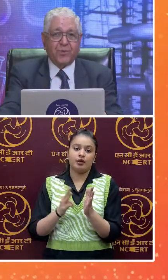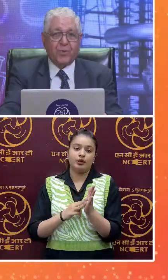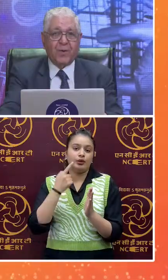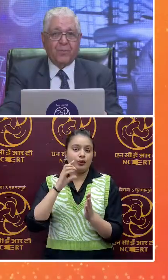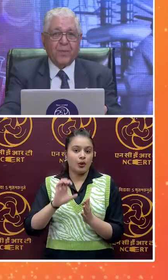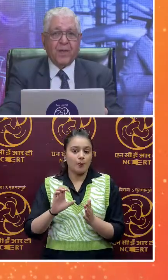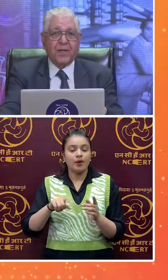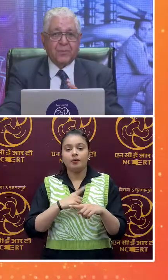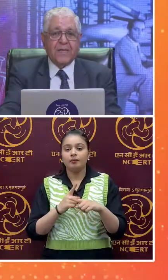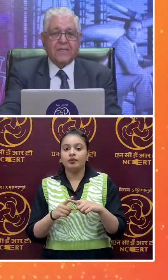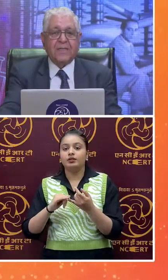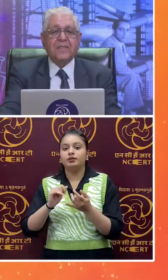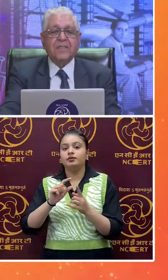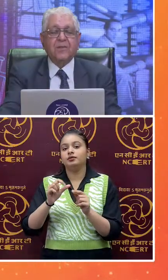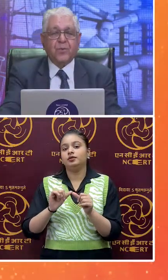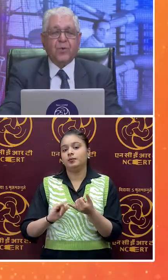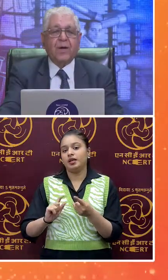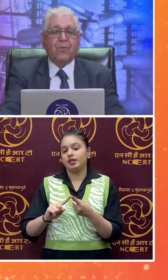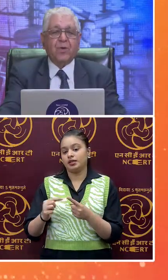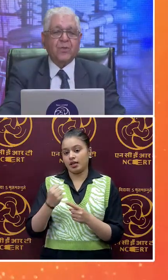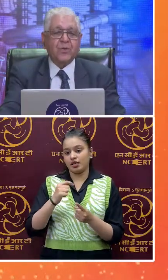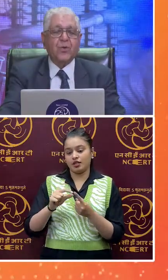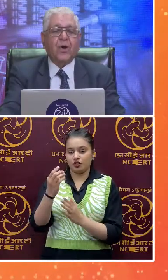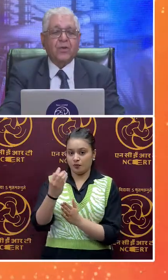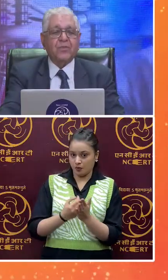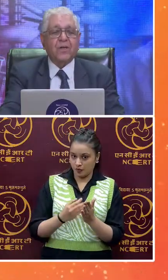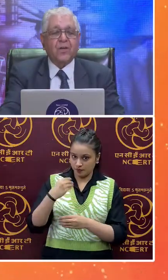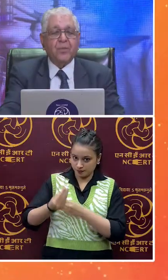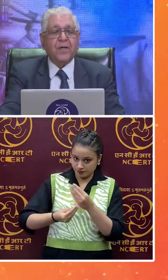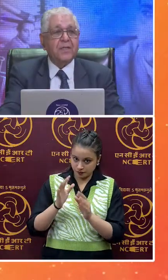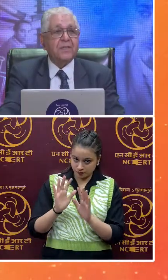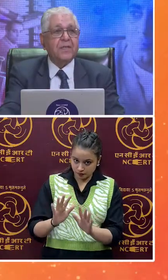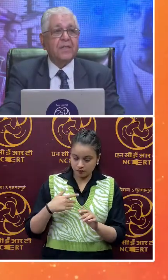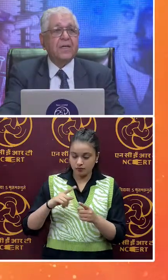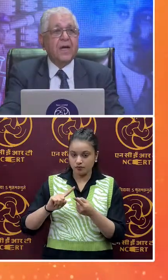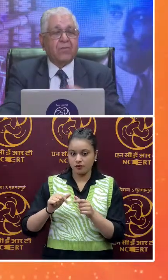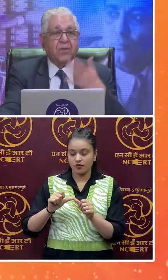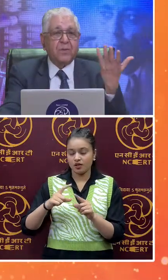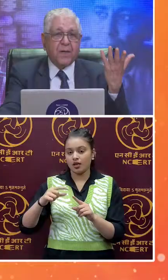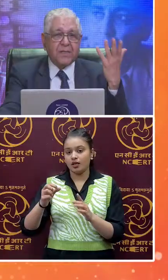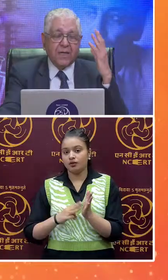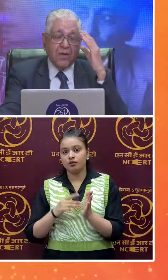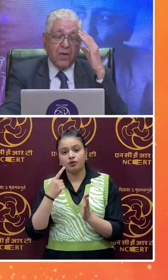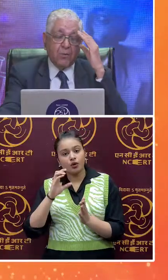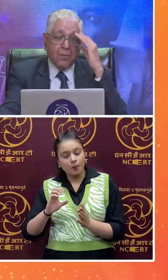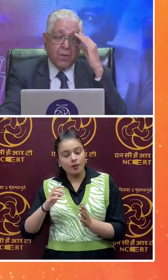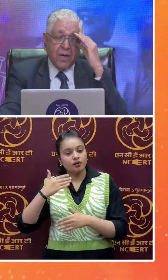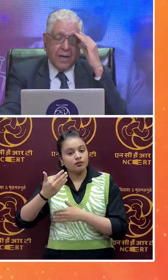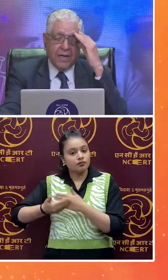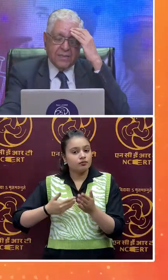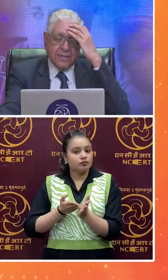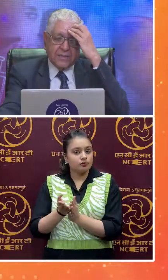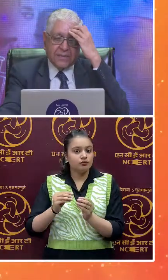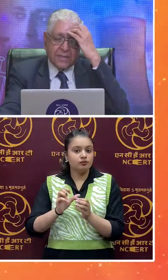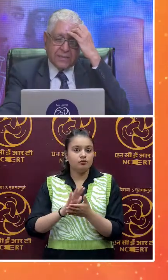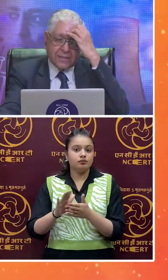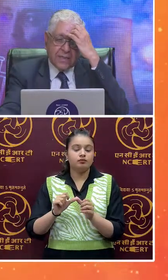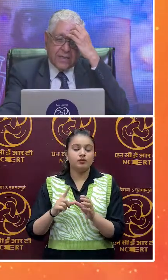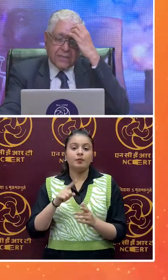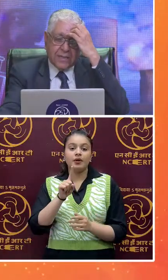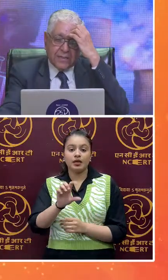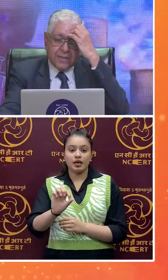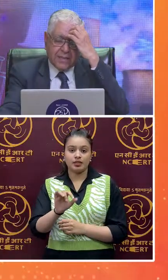energy program. Space energy program also grew out of the atomic energy after the passing away of Bhabha in